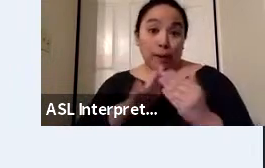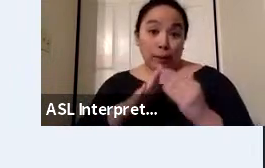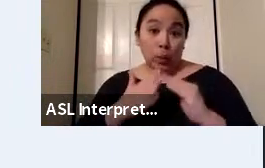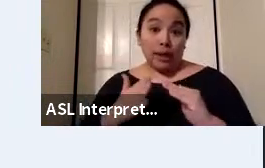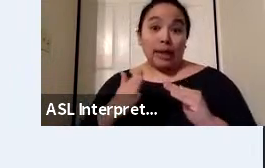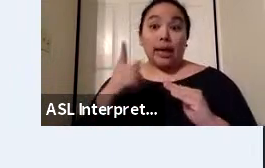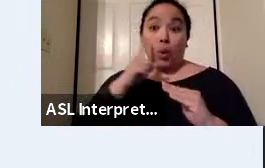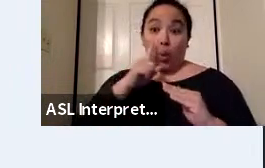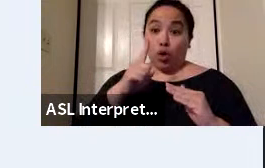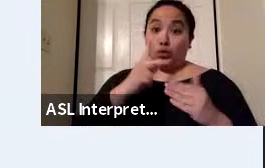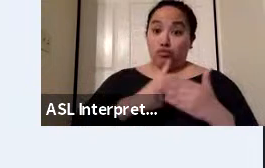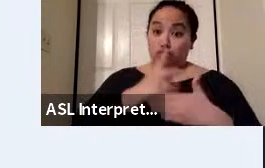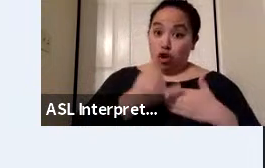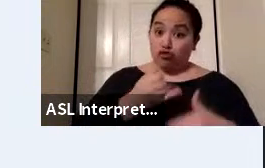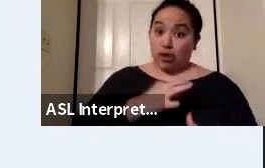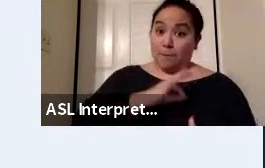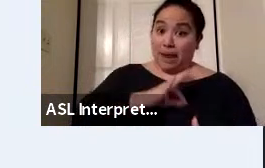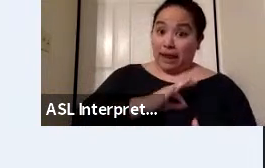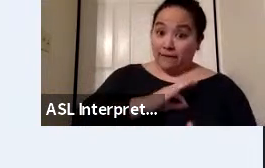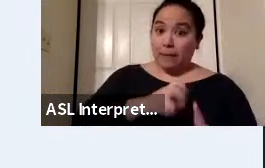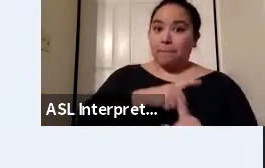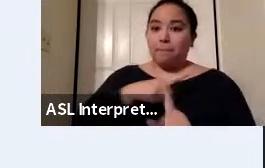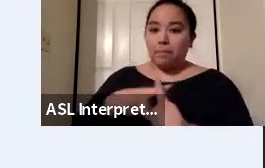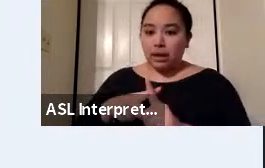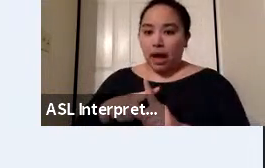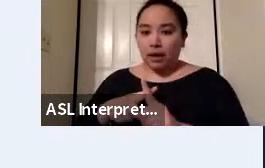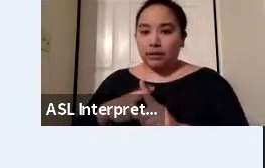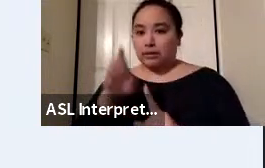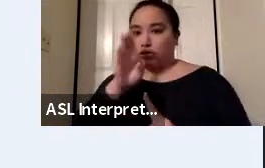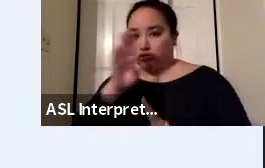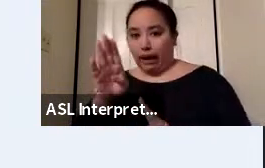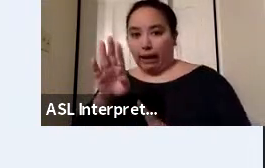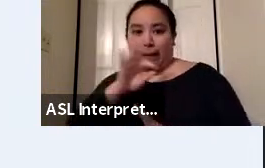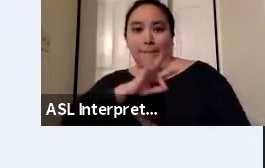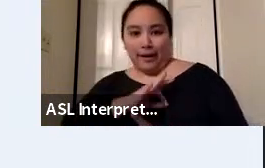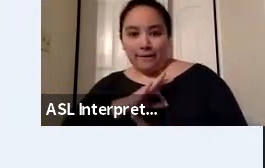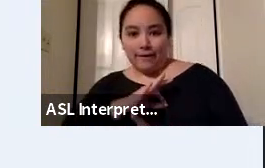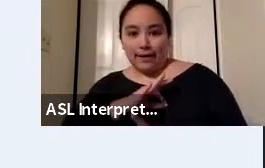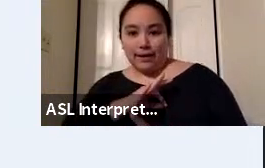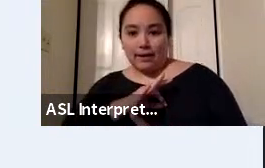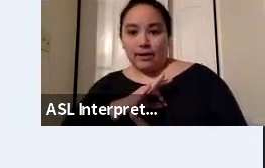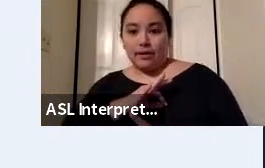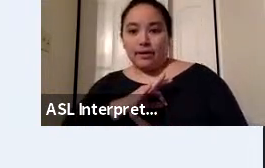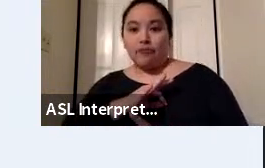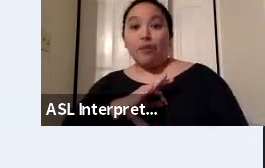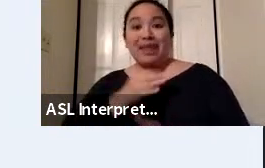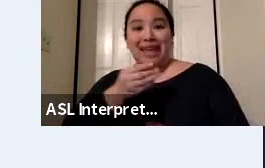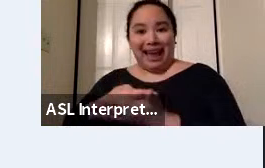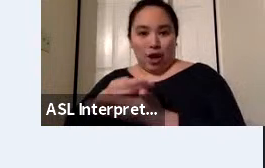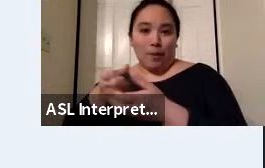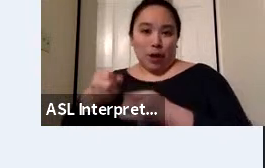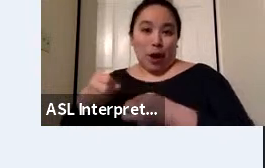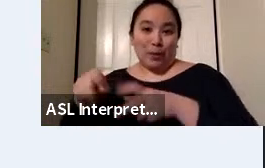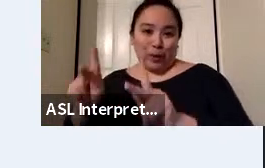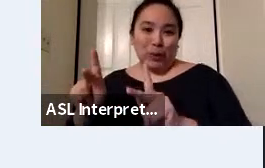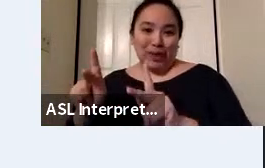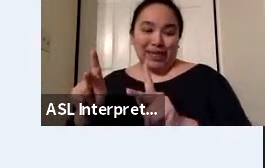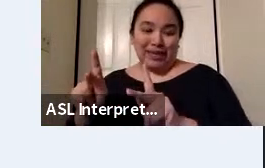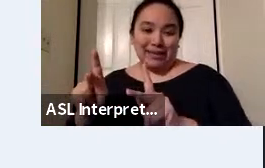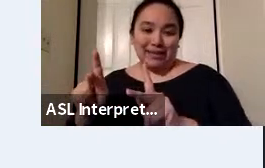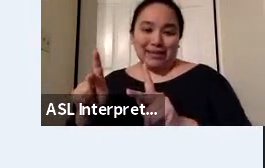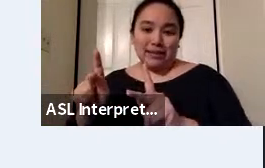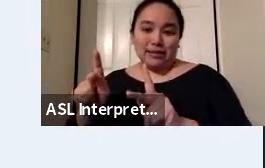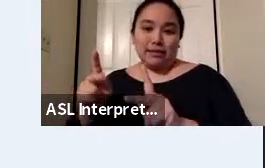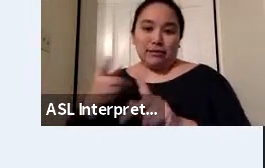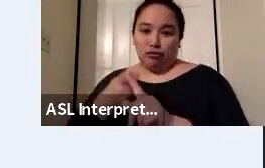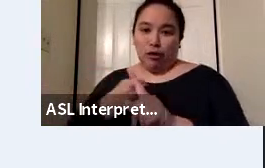benefits of the network, but to also receive directly the benefits of the economic opportunities that are resultant